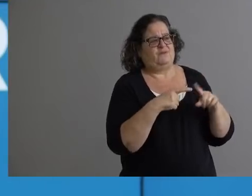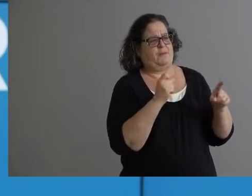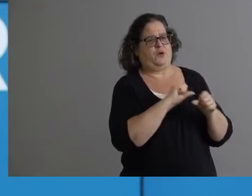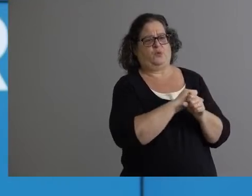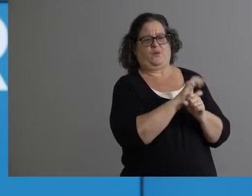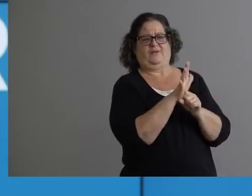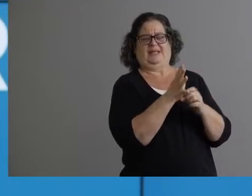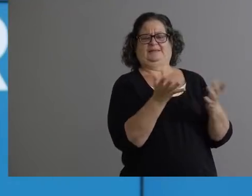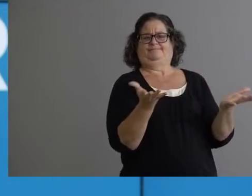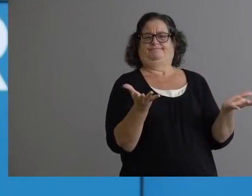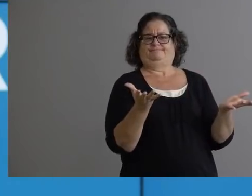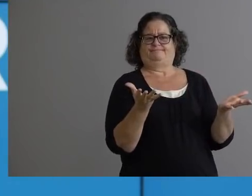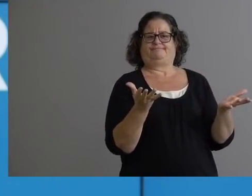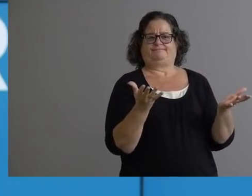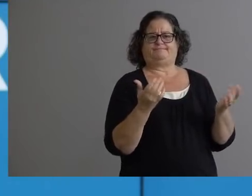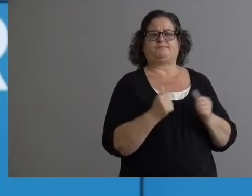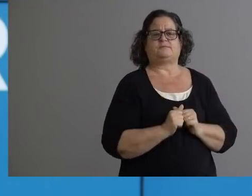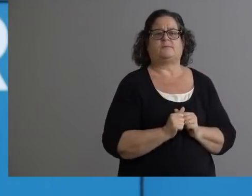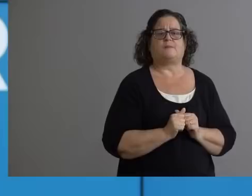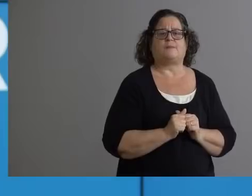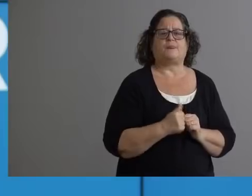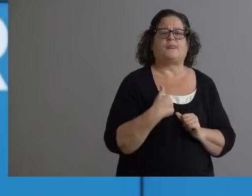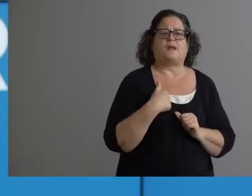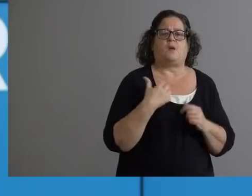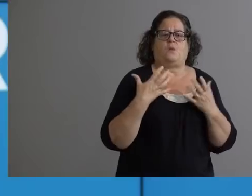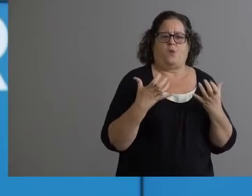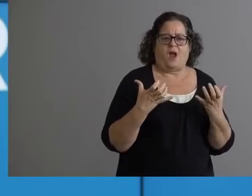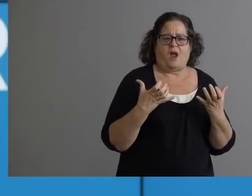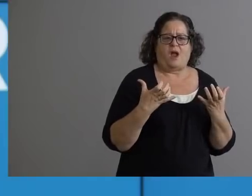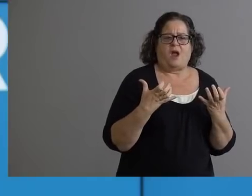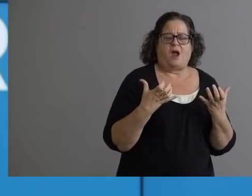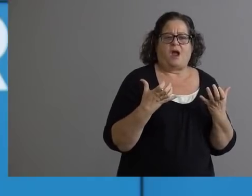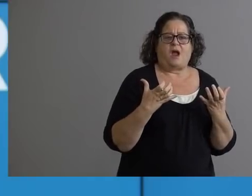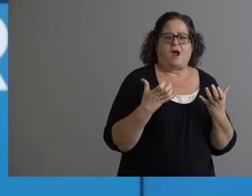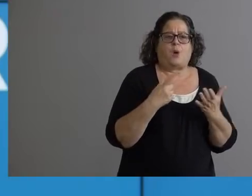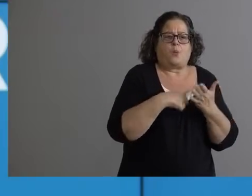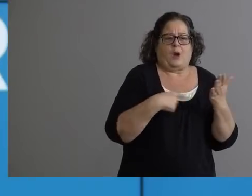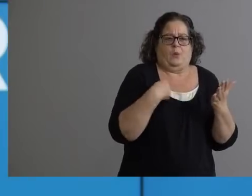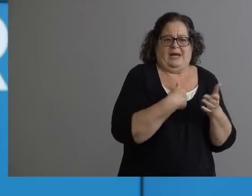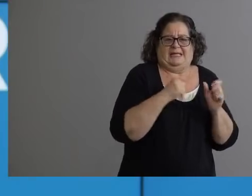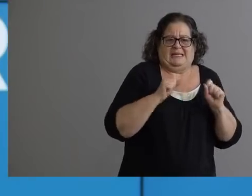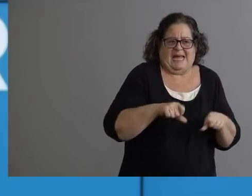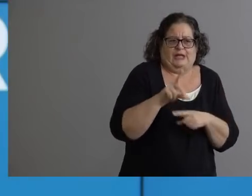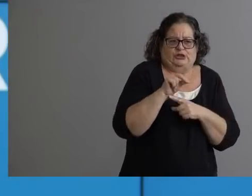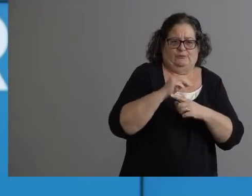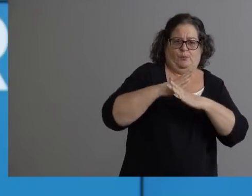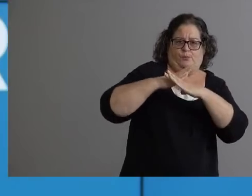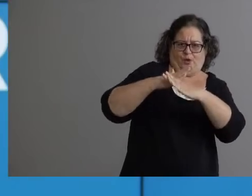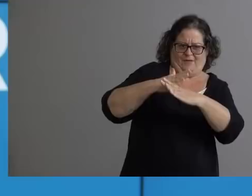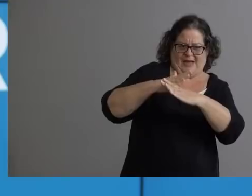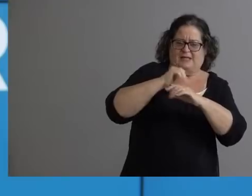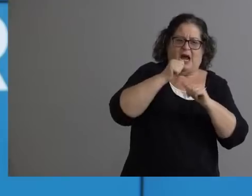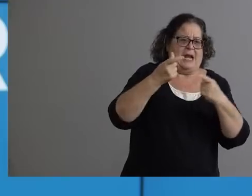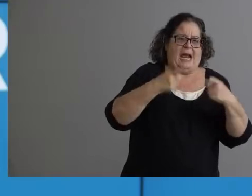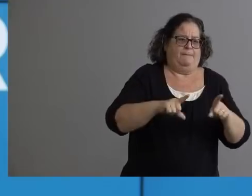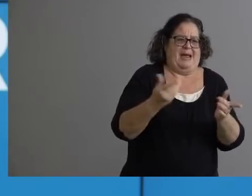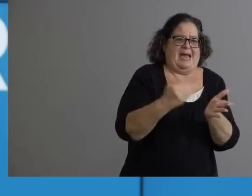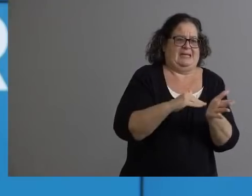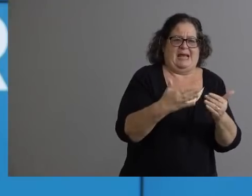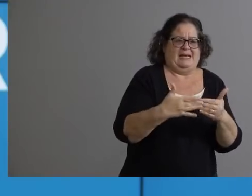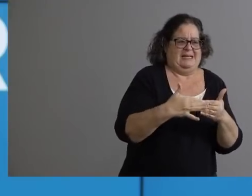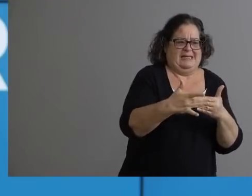can to prevent this from happening in the future. We know the virus is widespread. We know it's